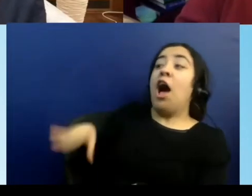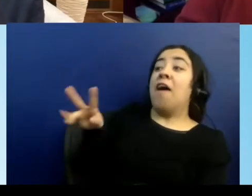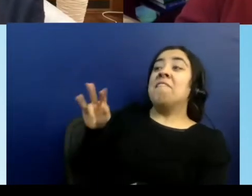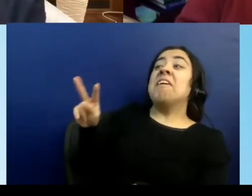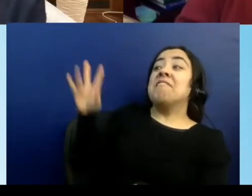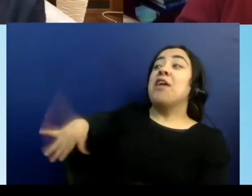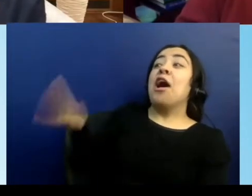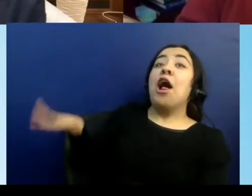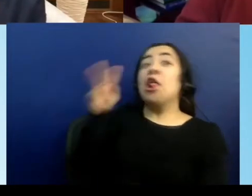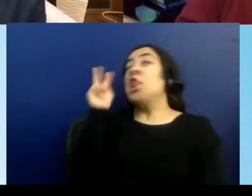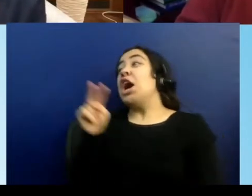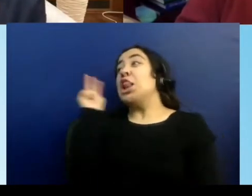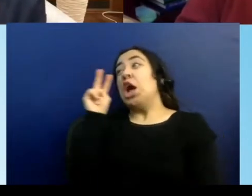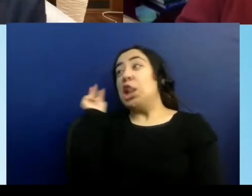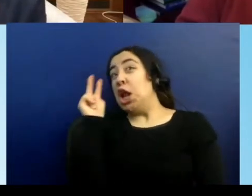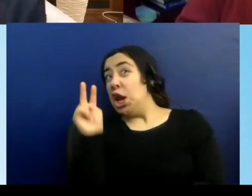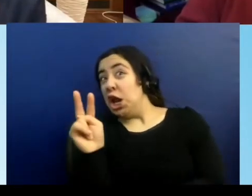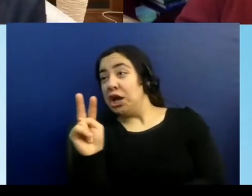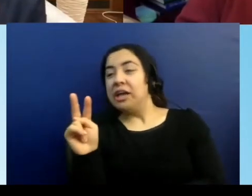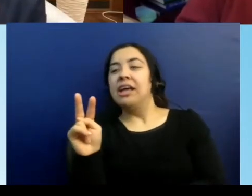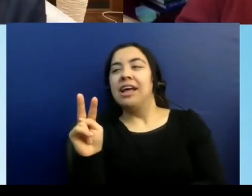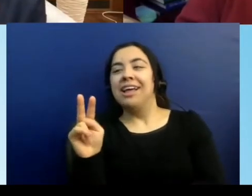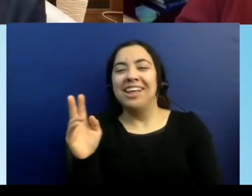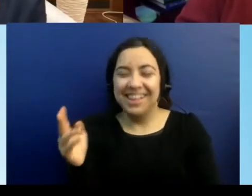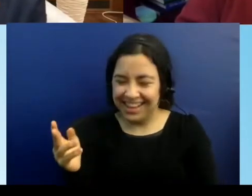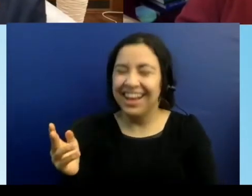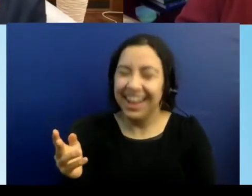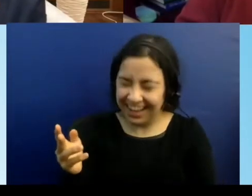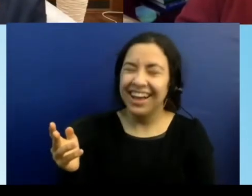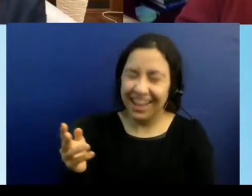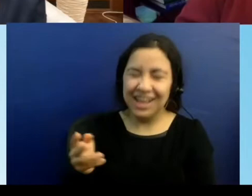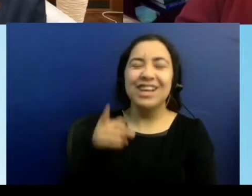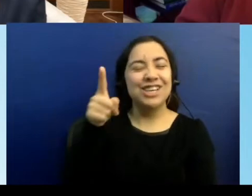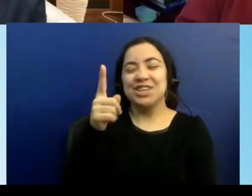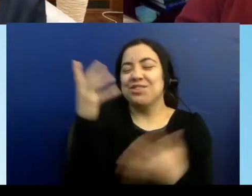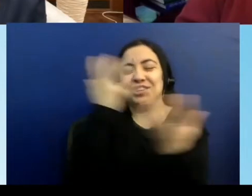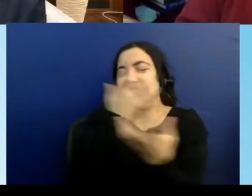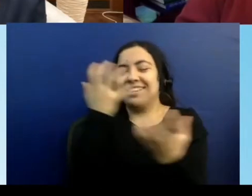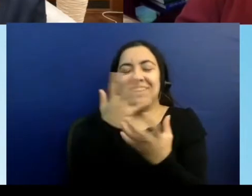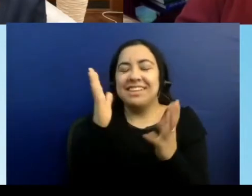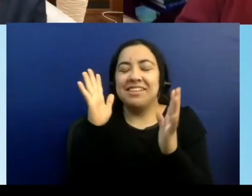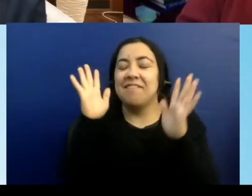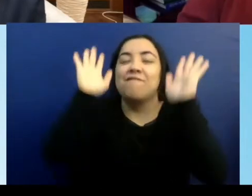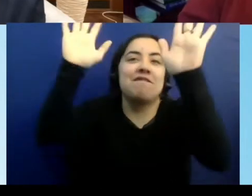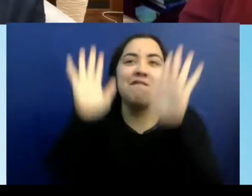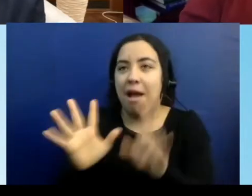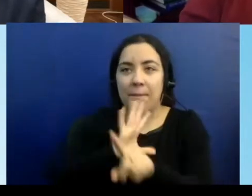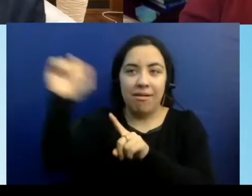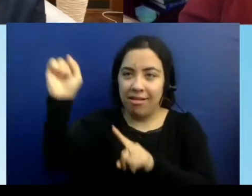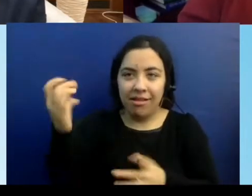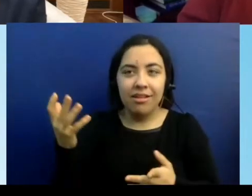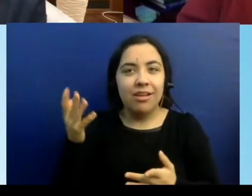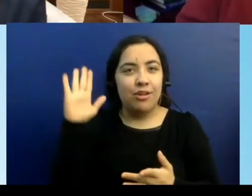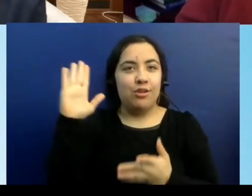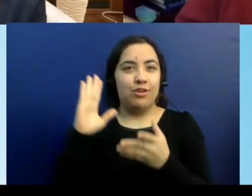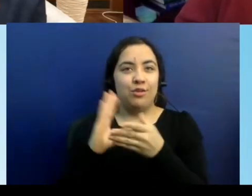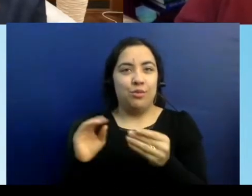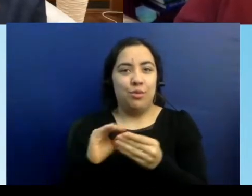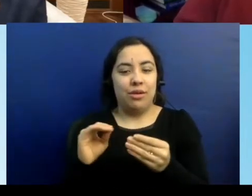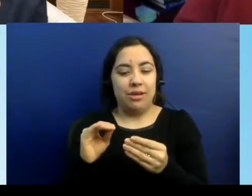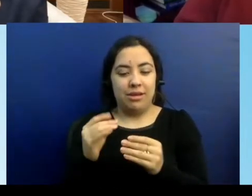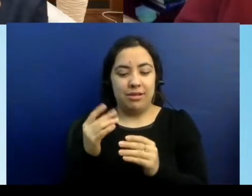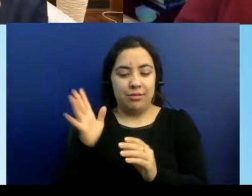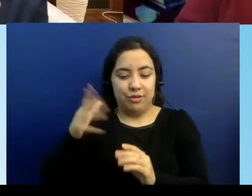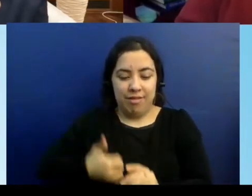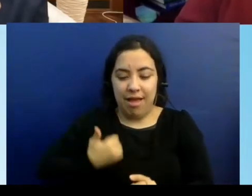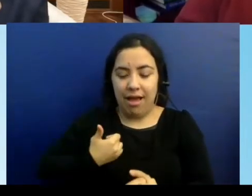look. But yeah, she was just absolutely phenomenal. Her story is incredible, you know,